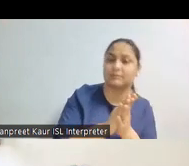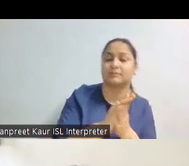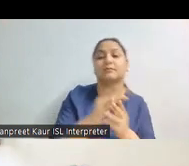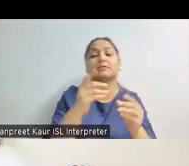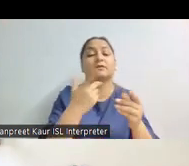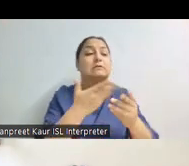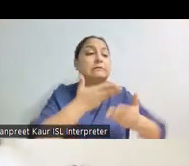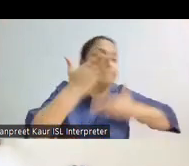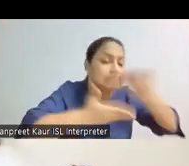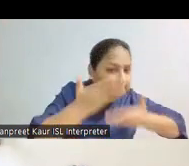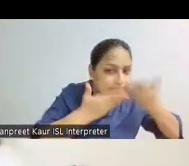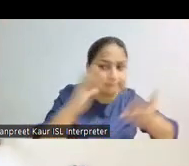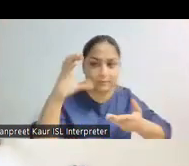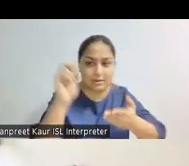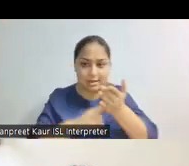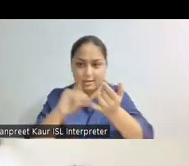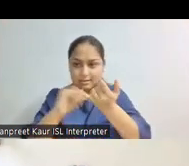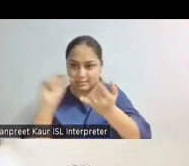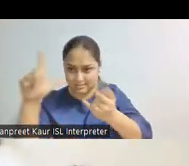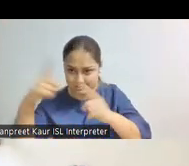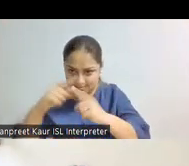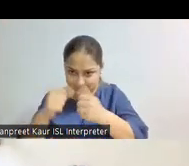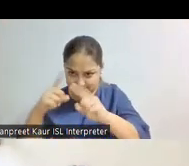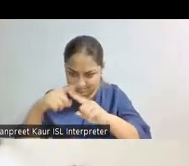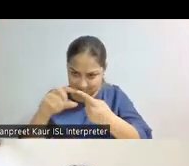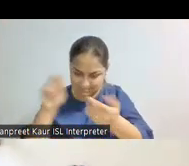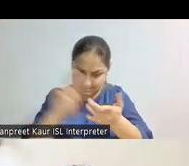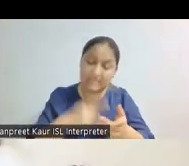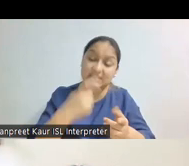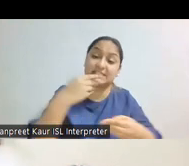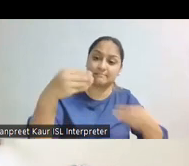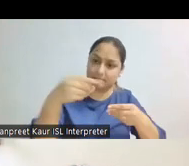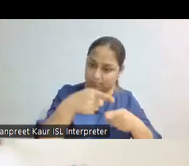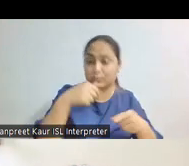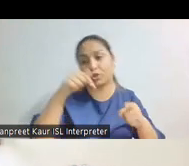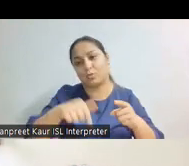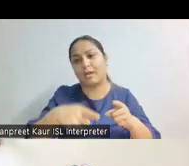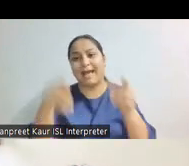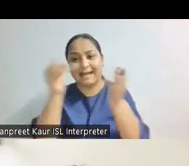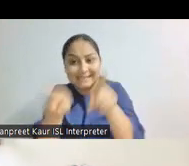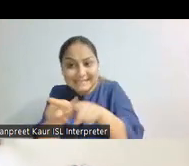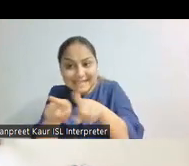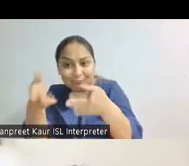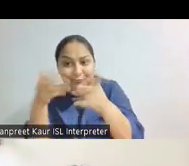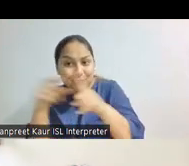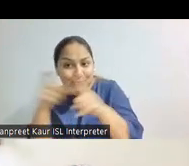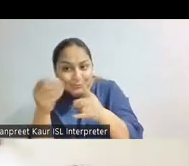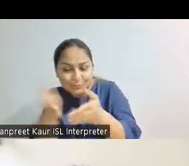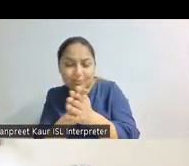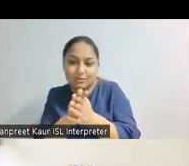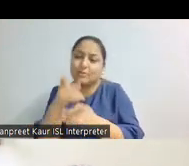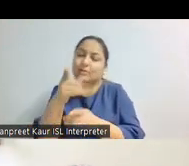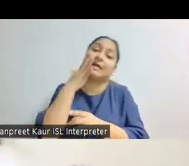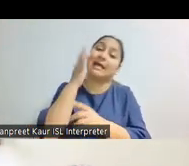consultations, which would then feed into the development of the white paper. So like you're doing today, two very